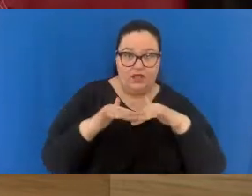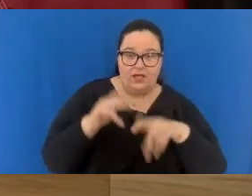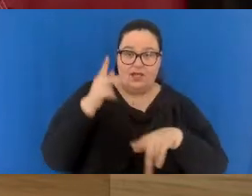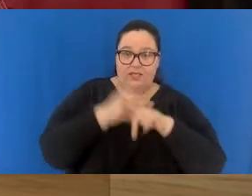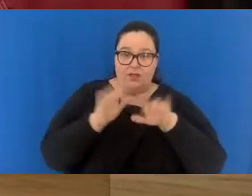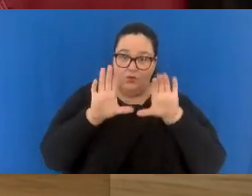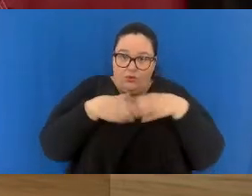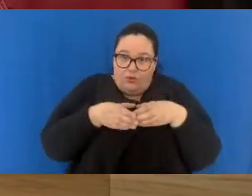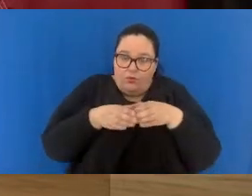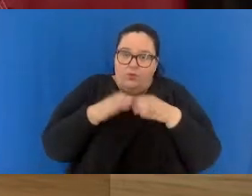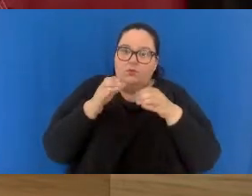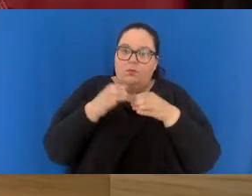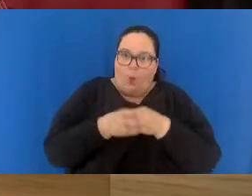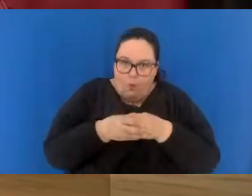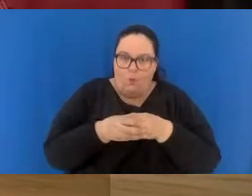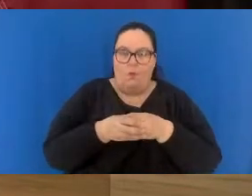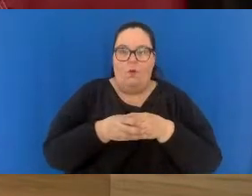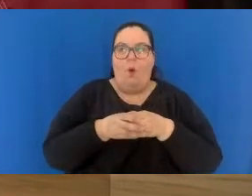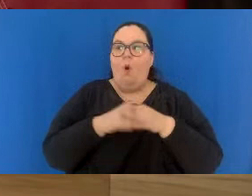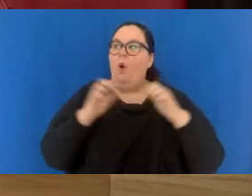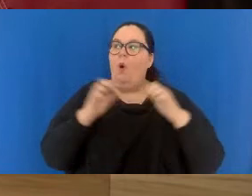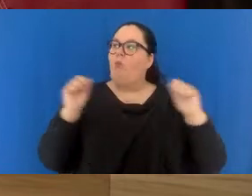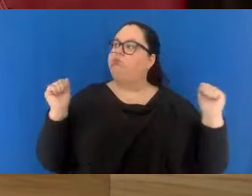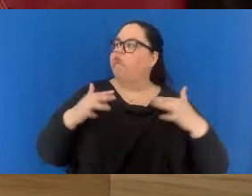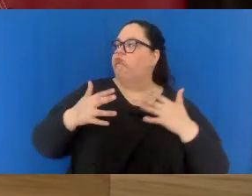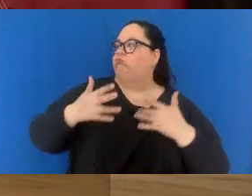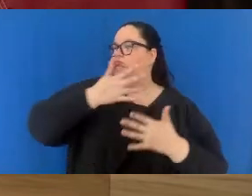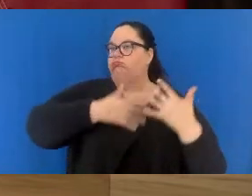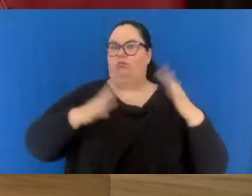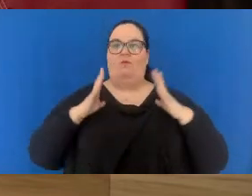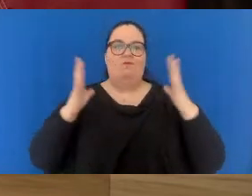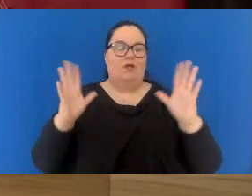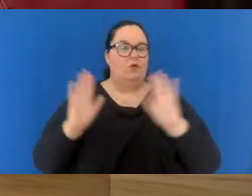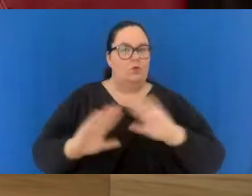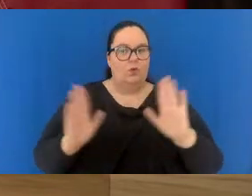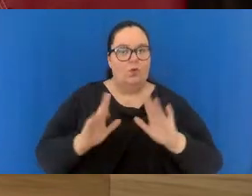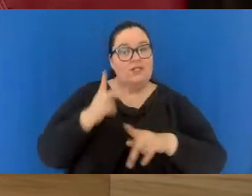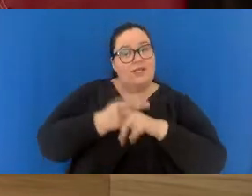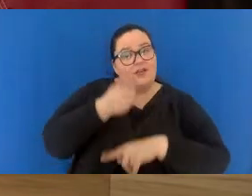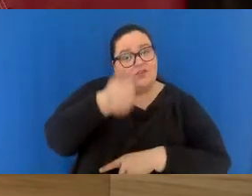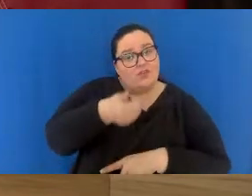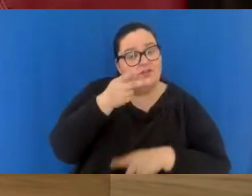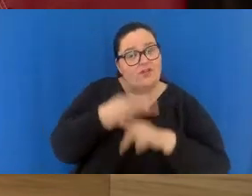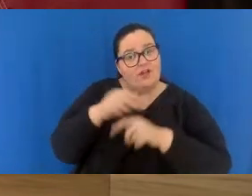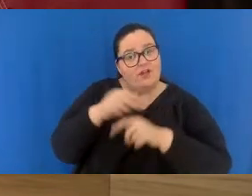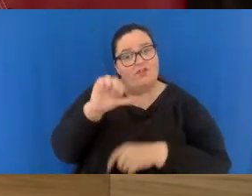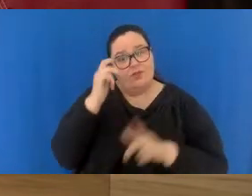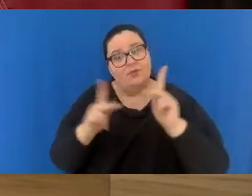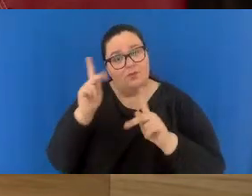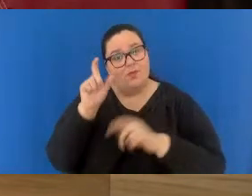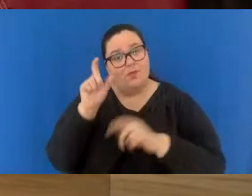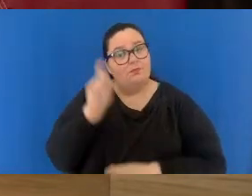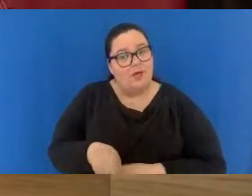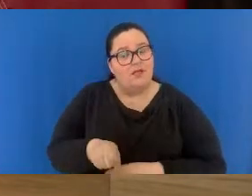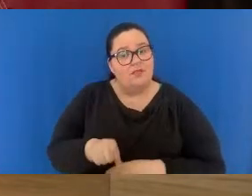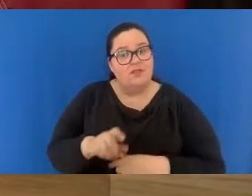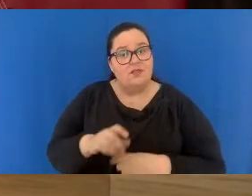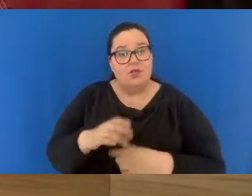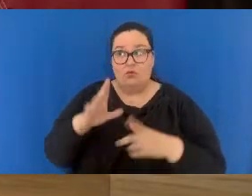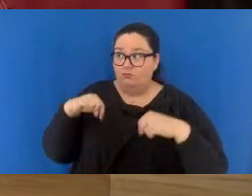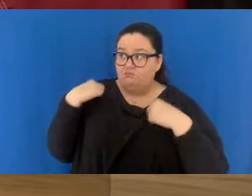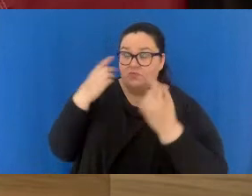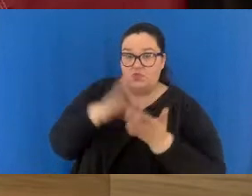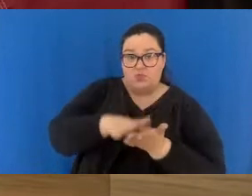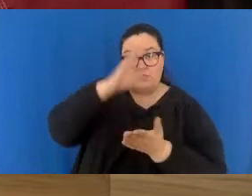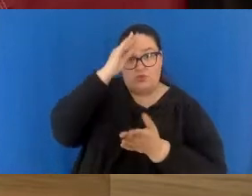low. We must continue to look after ourselves, and we must look after each other. We must apply all that we have learned over the